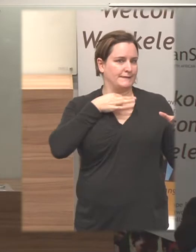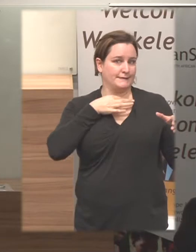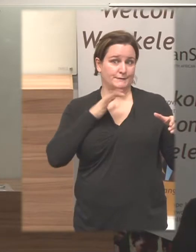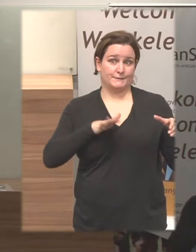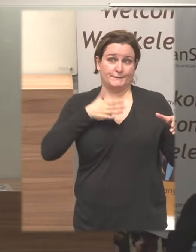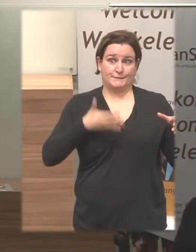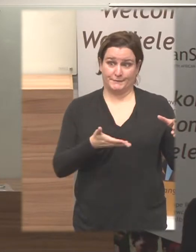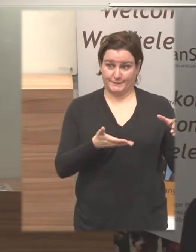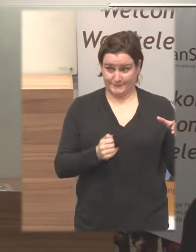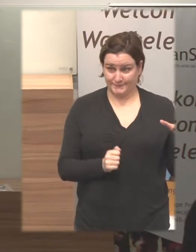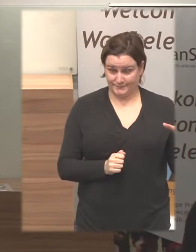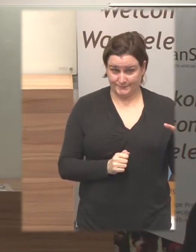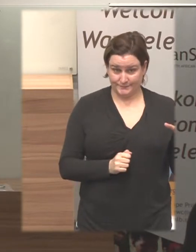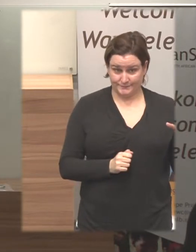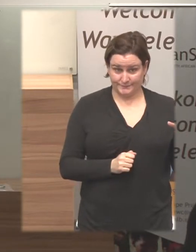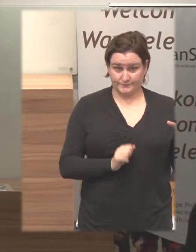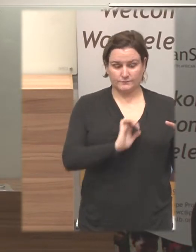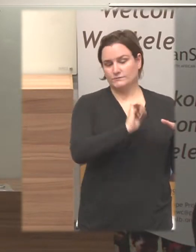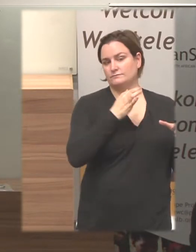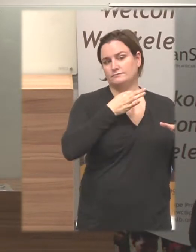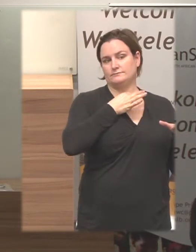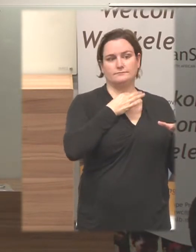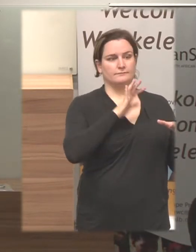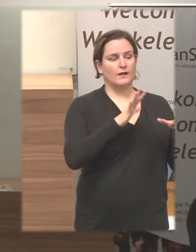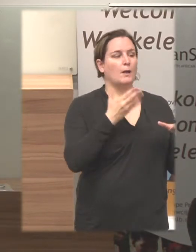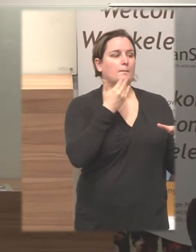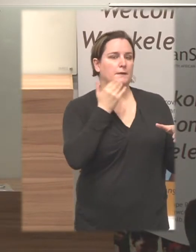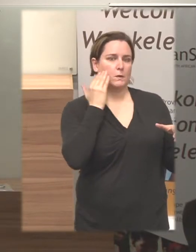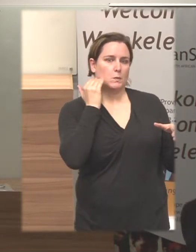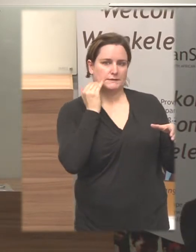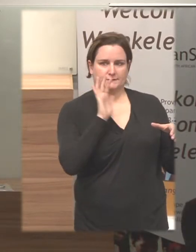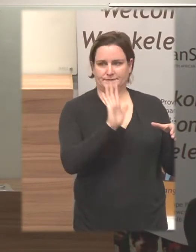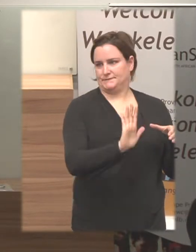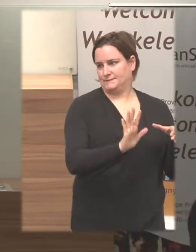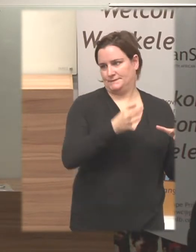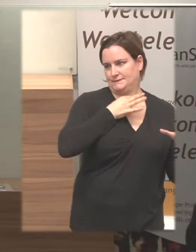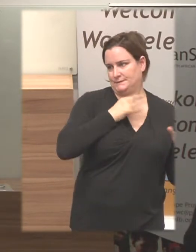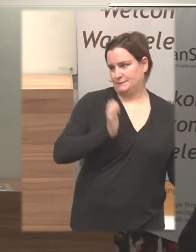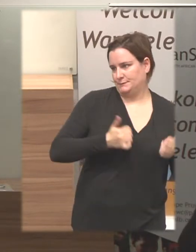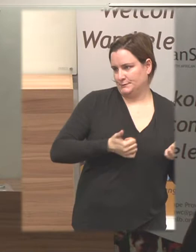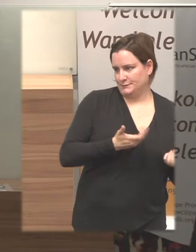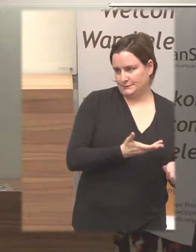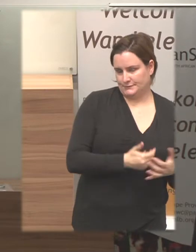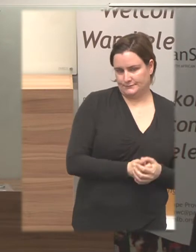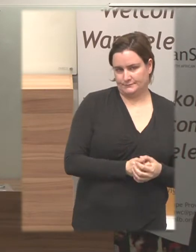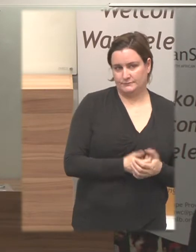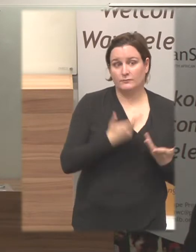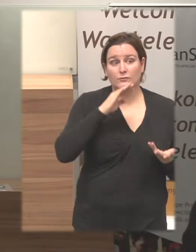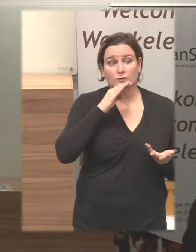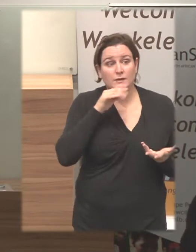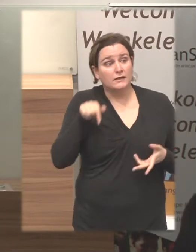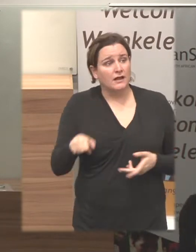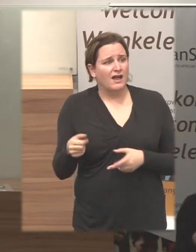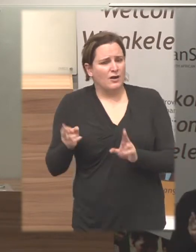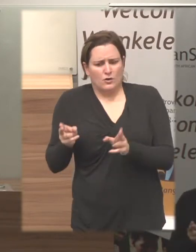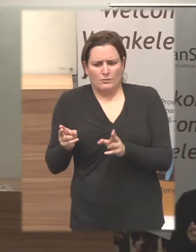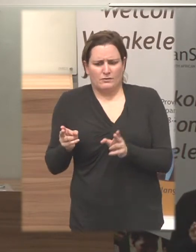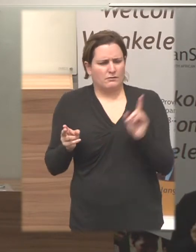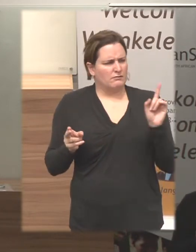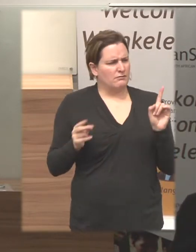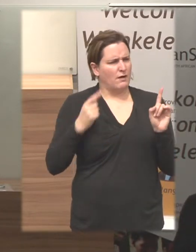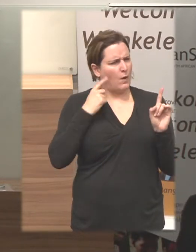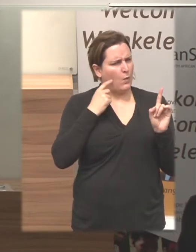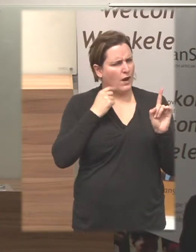ethno-linguistic repertoire of whiteness. So often, the intersections of the normativity of